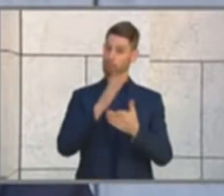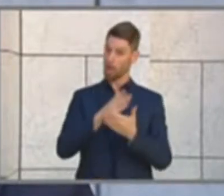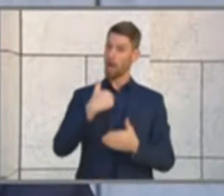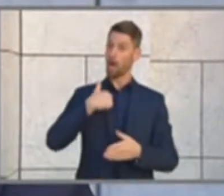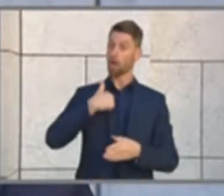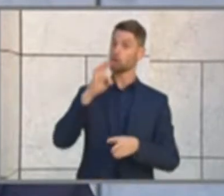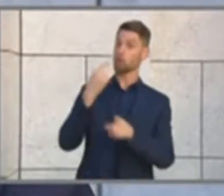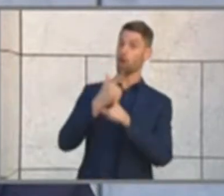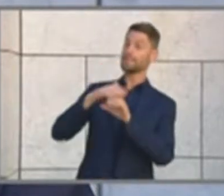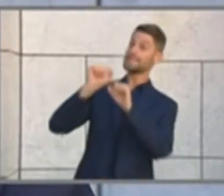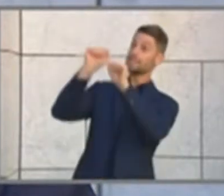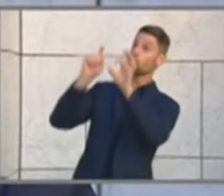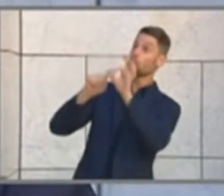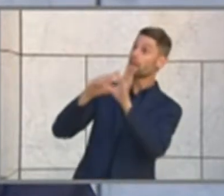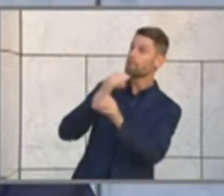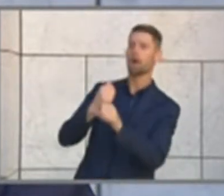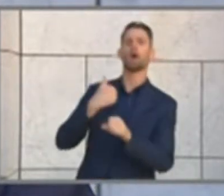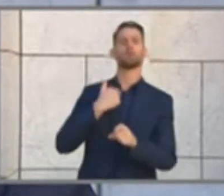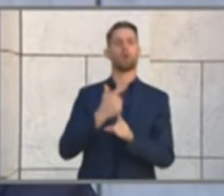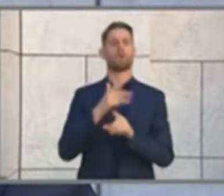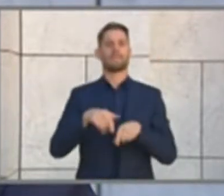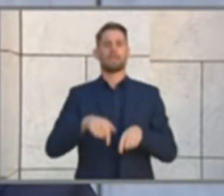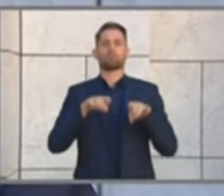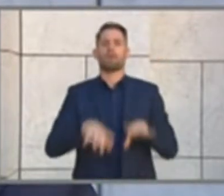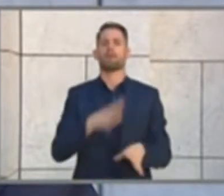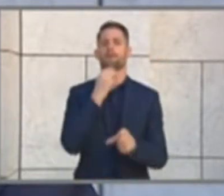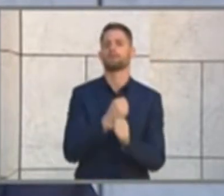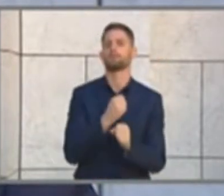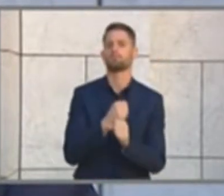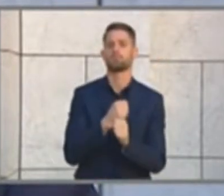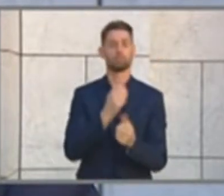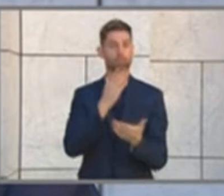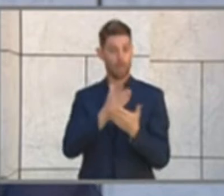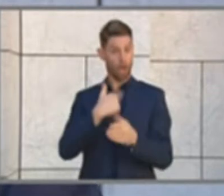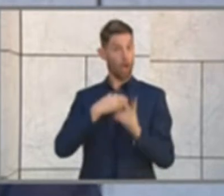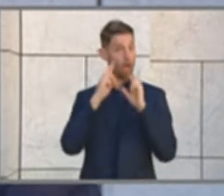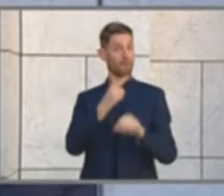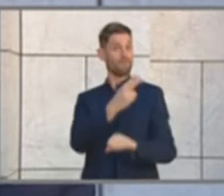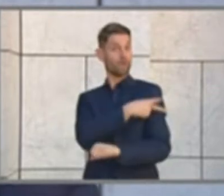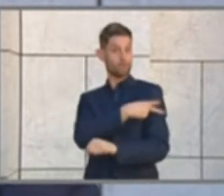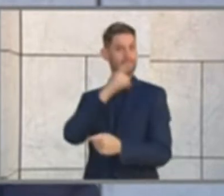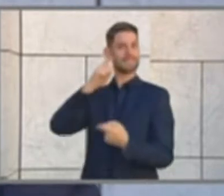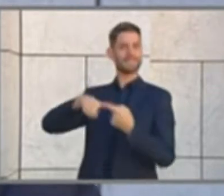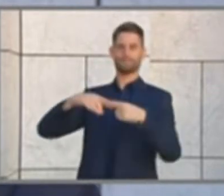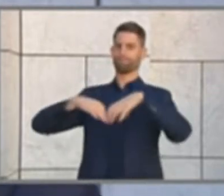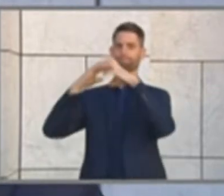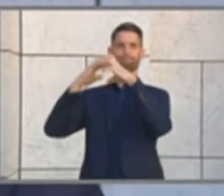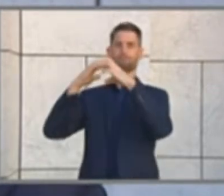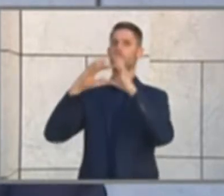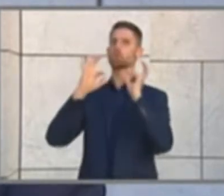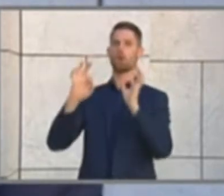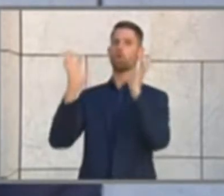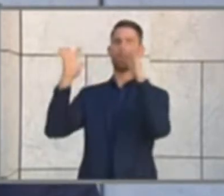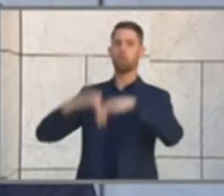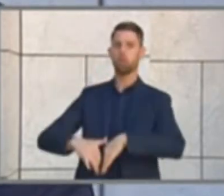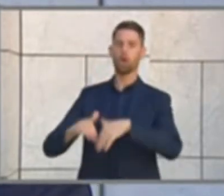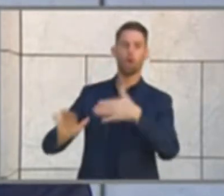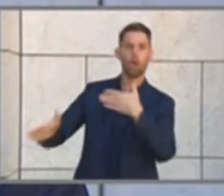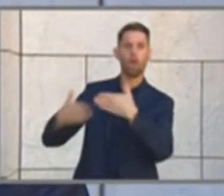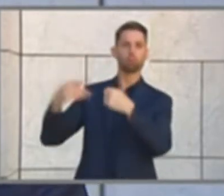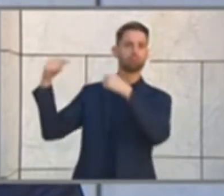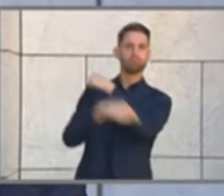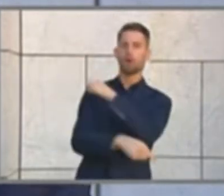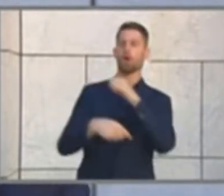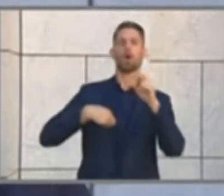engaged in. And that is ensuring that Virgin will keep flying and will fly into the future.